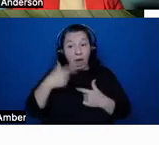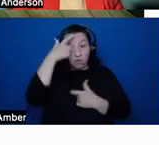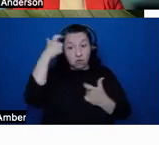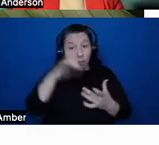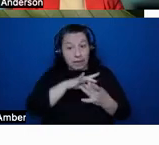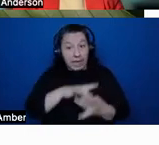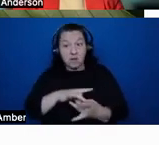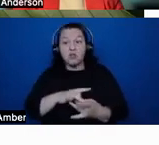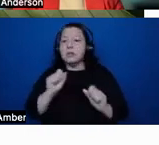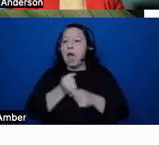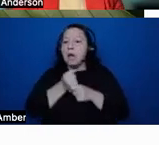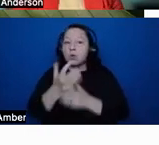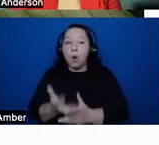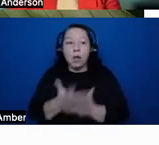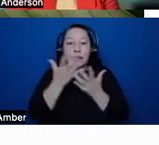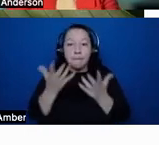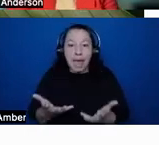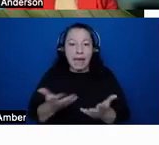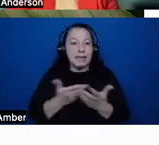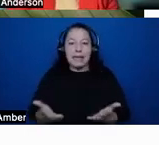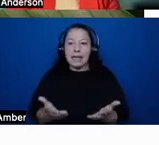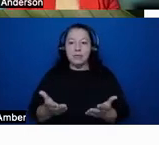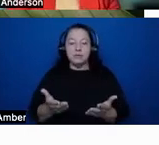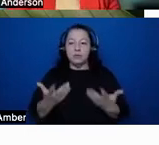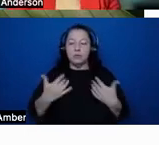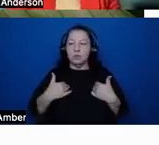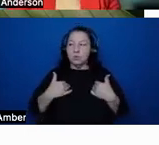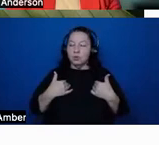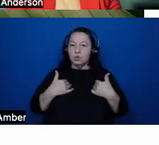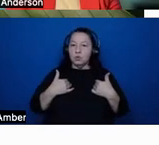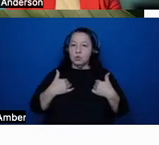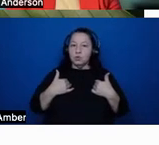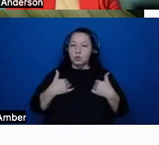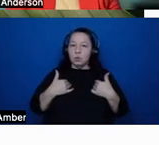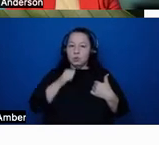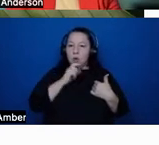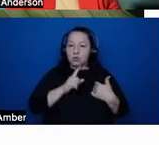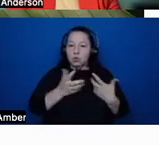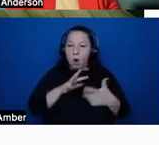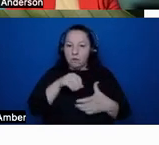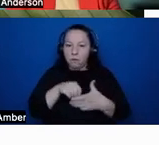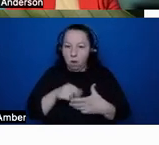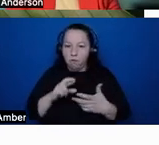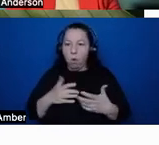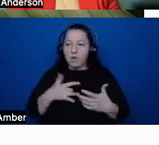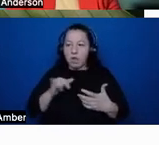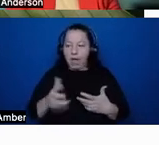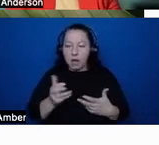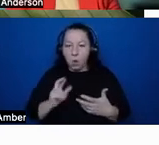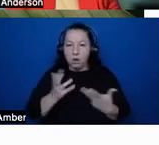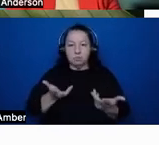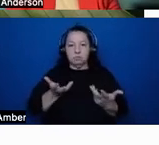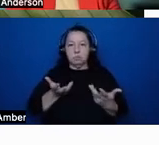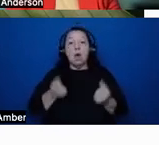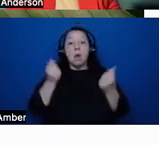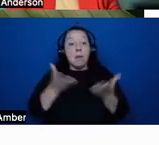cause a lot of things to kind of spark or to hold back, and to like, there's so many places where I go in community